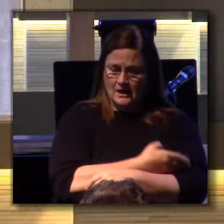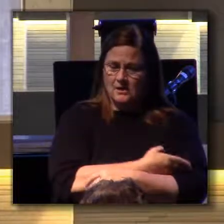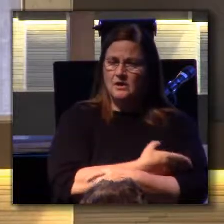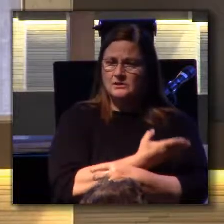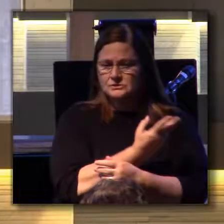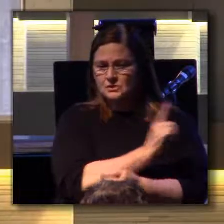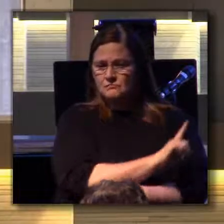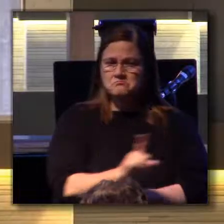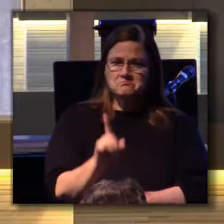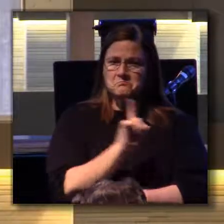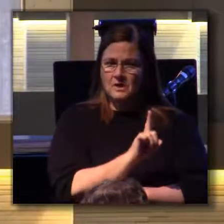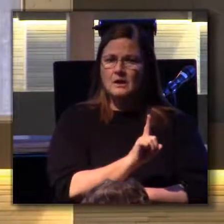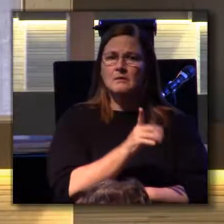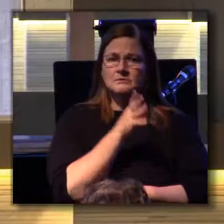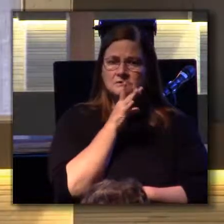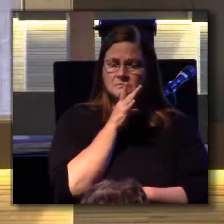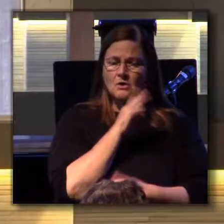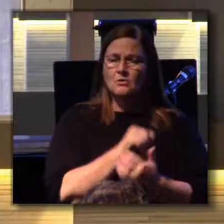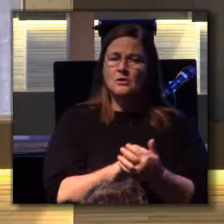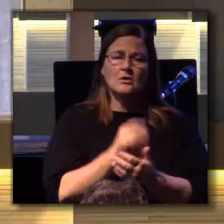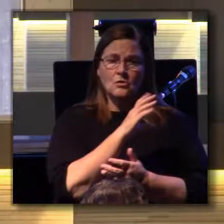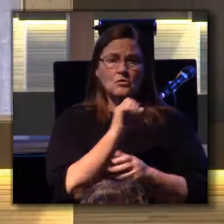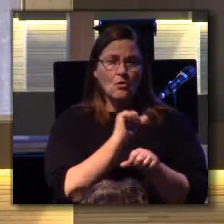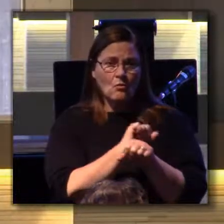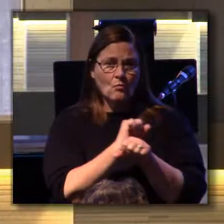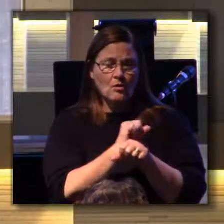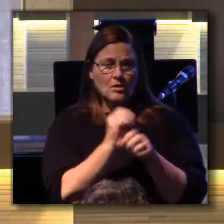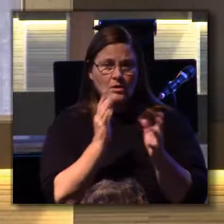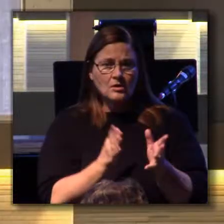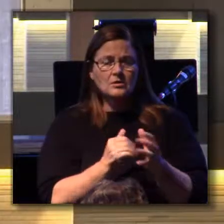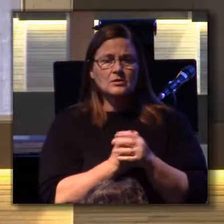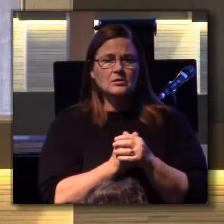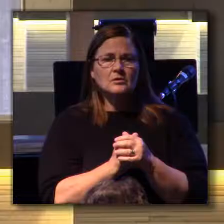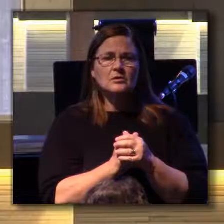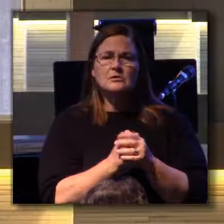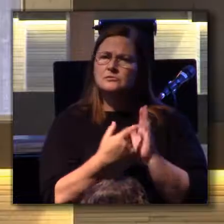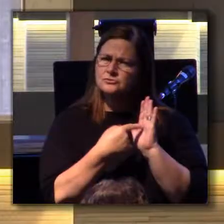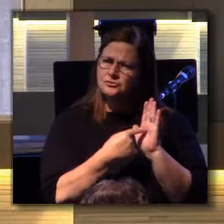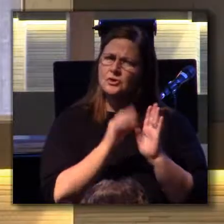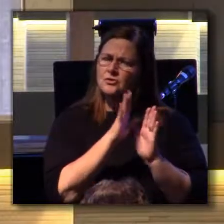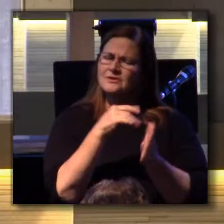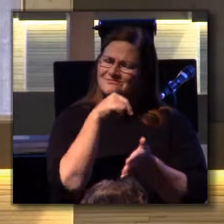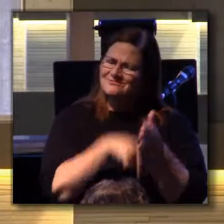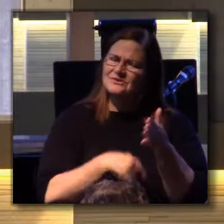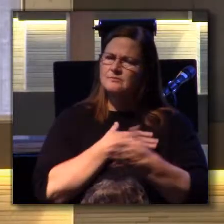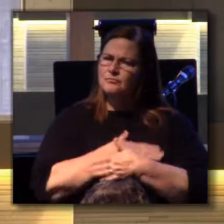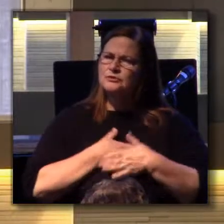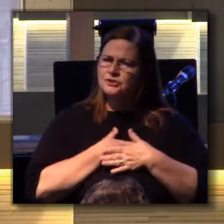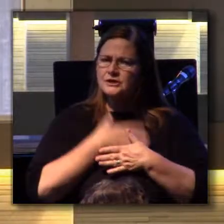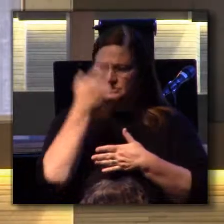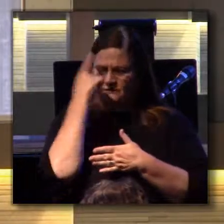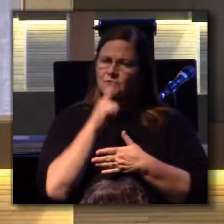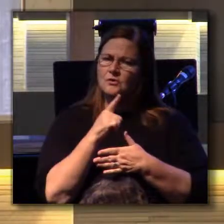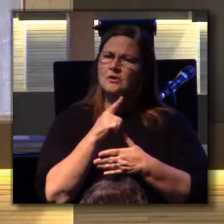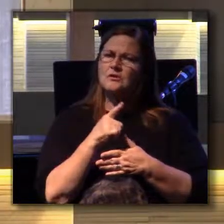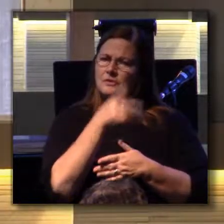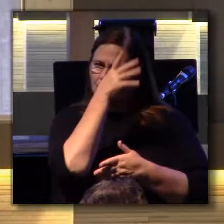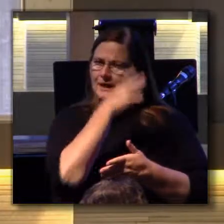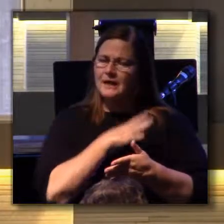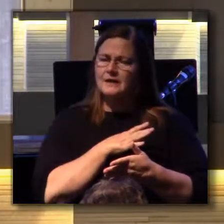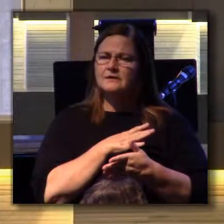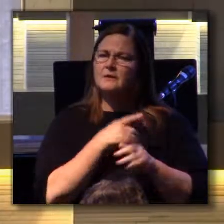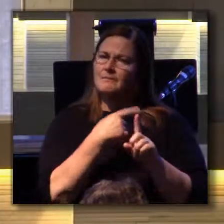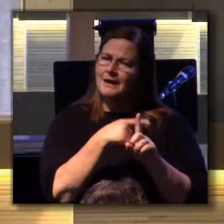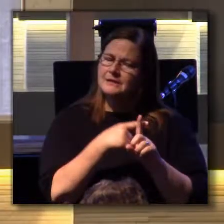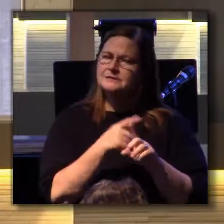co-worker got up and spoke, and they shared their deep appreciation for this man and for the positive impact that